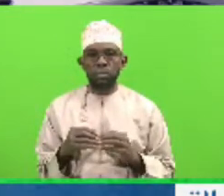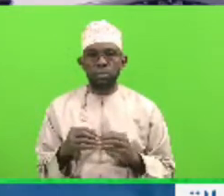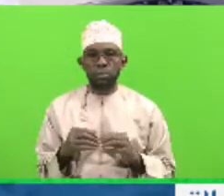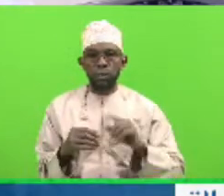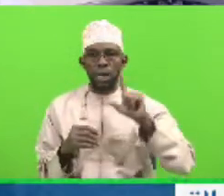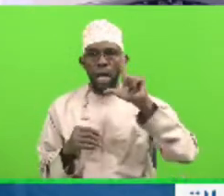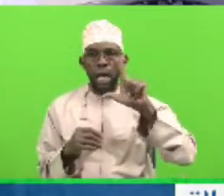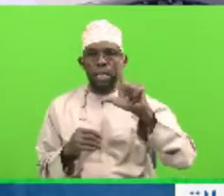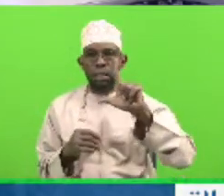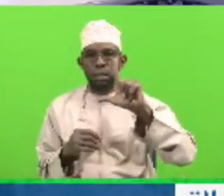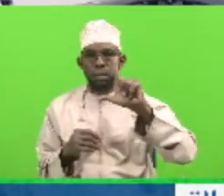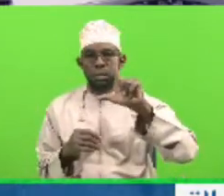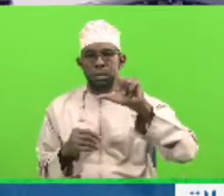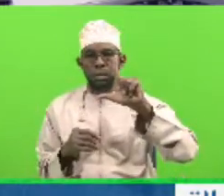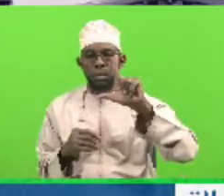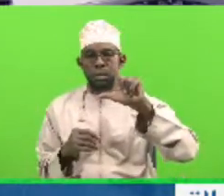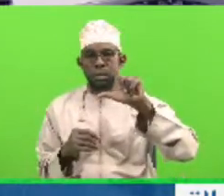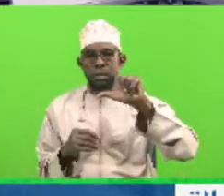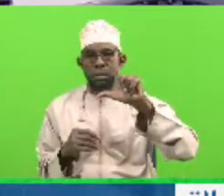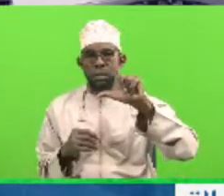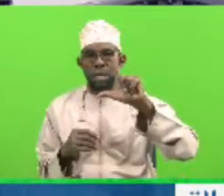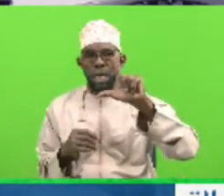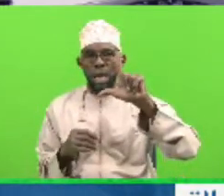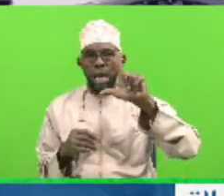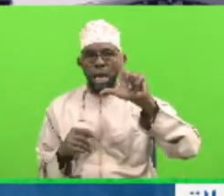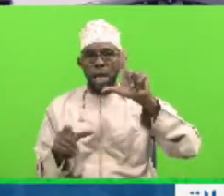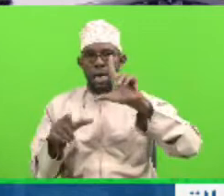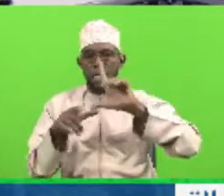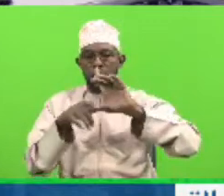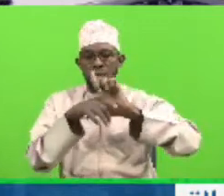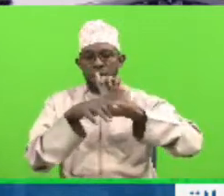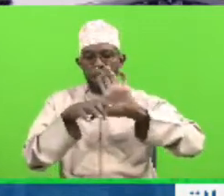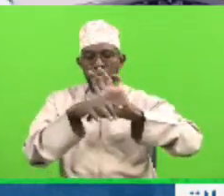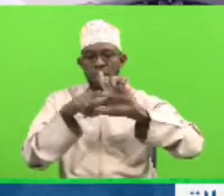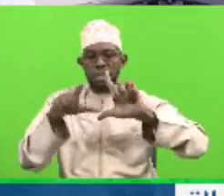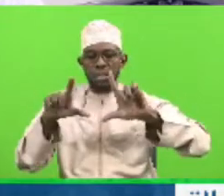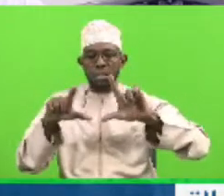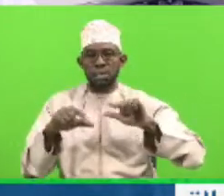L stands for lesbians,